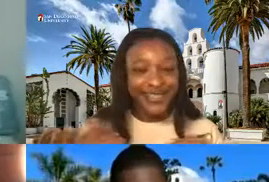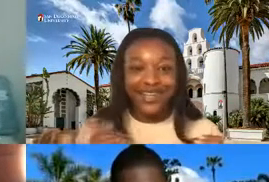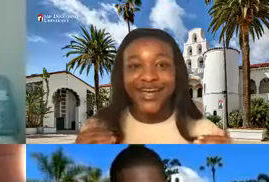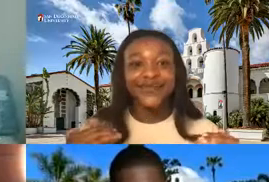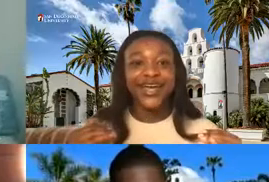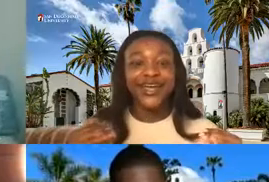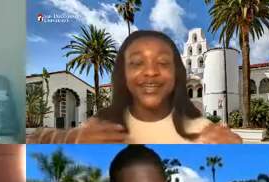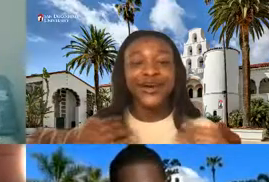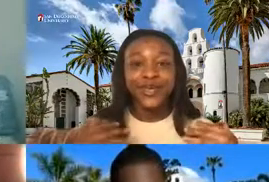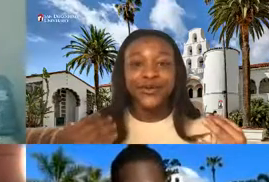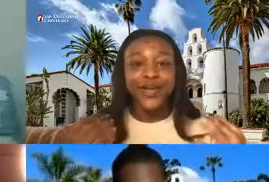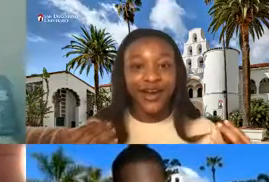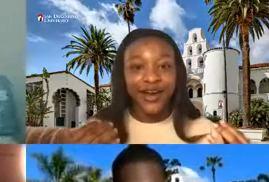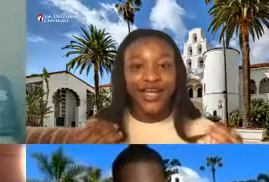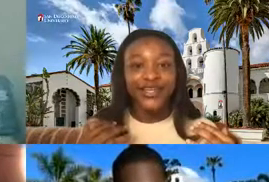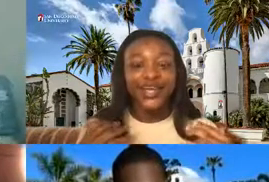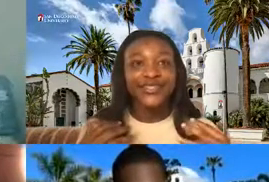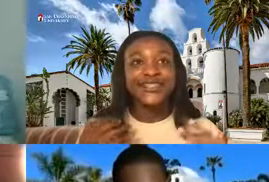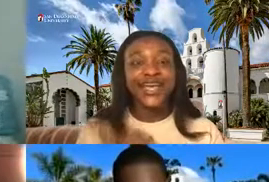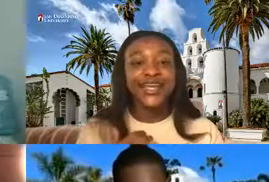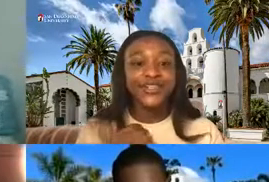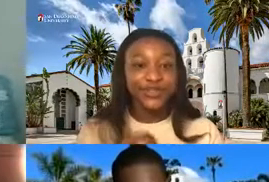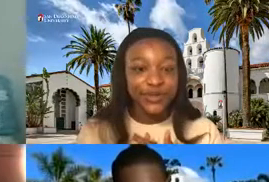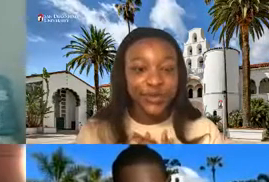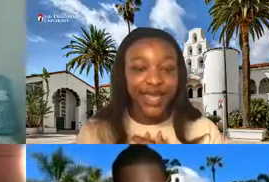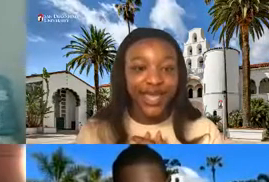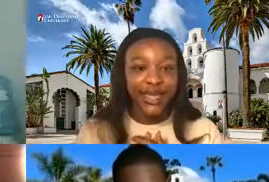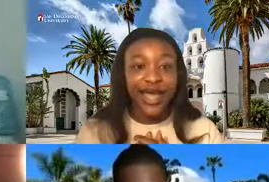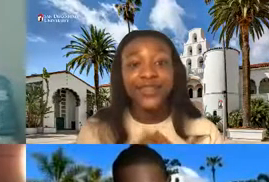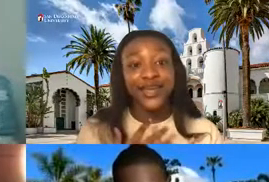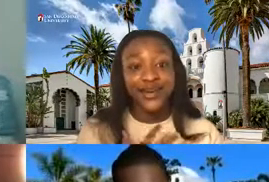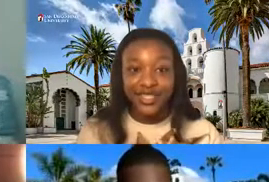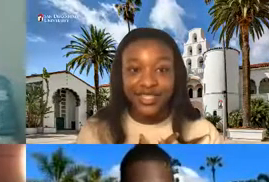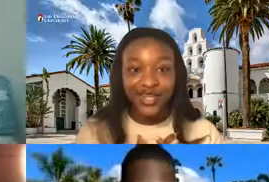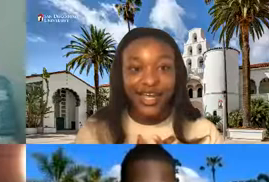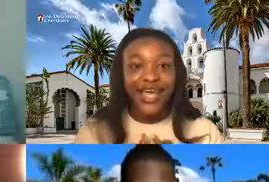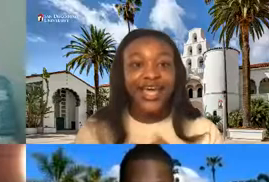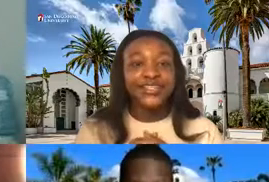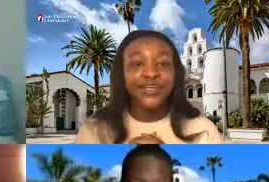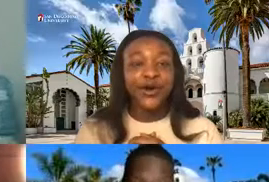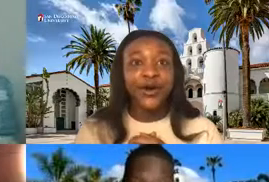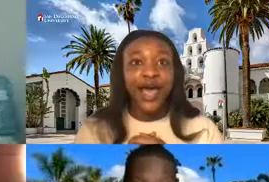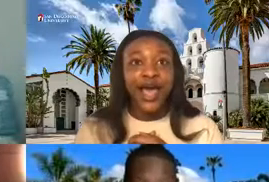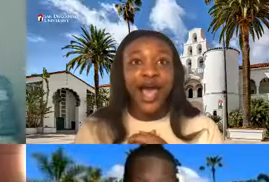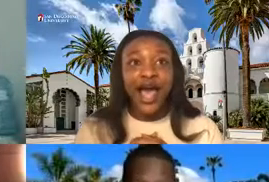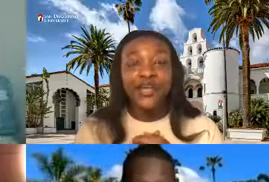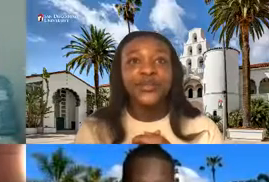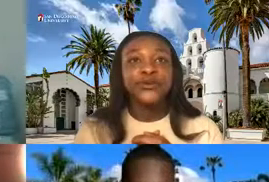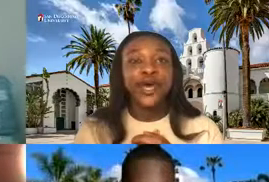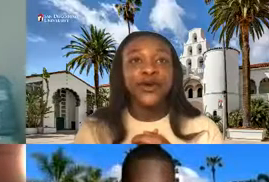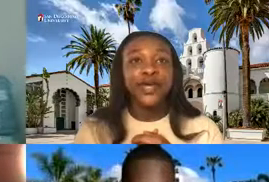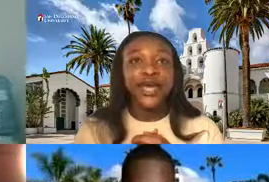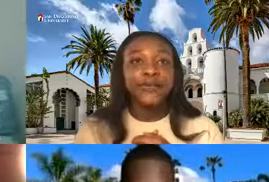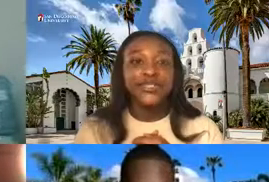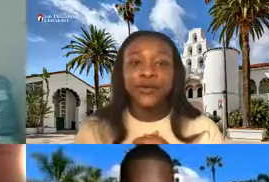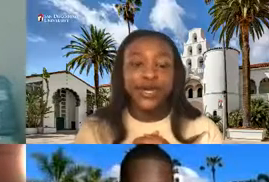all the time, like, knowing who we are and staying in our truth. And I'm a theater major. And so I knew,